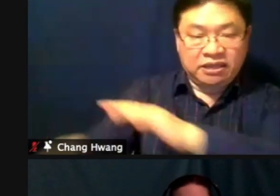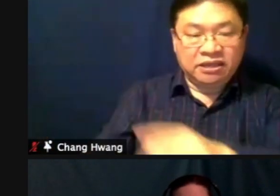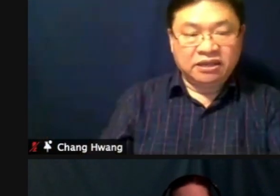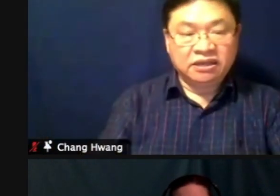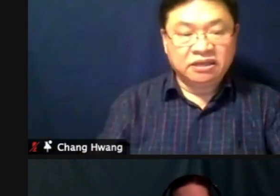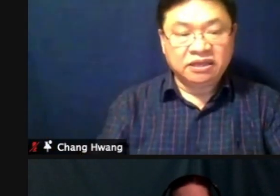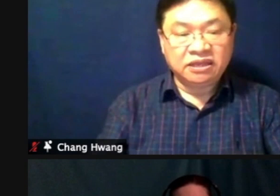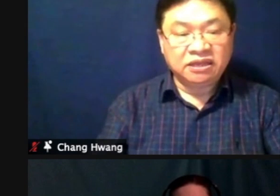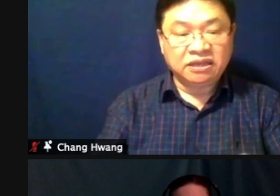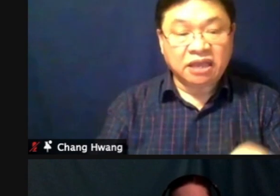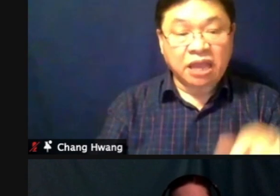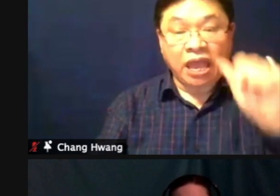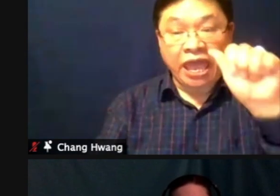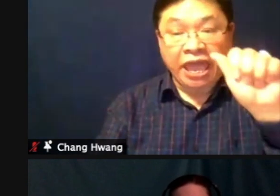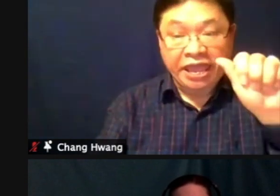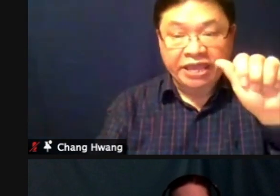lower arm.